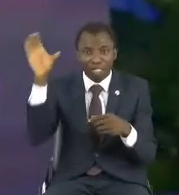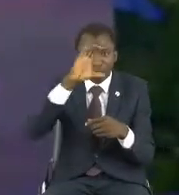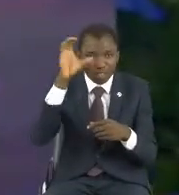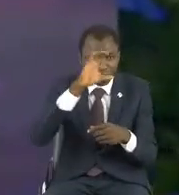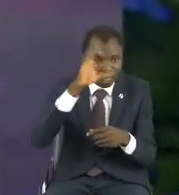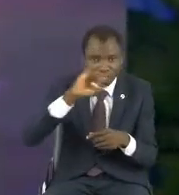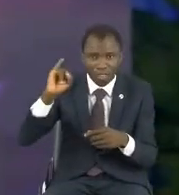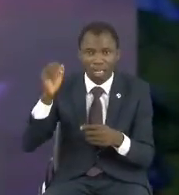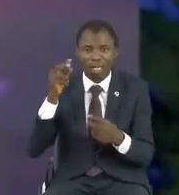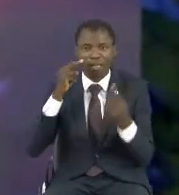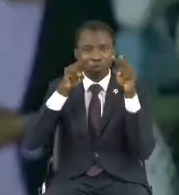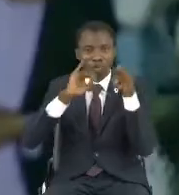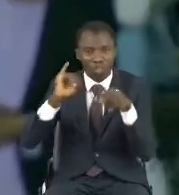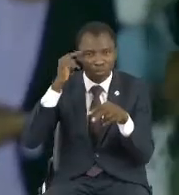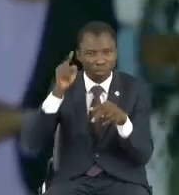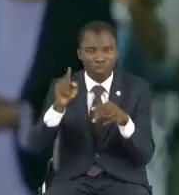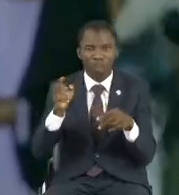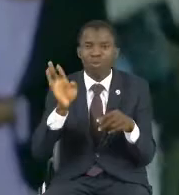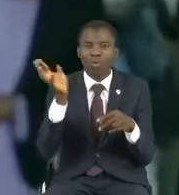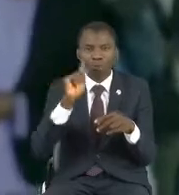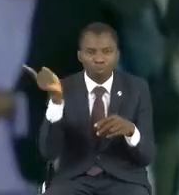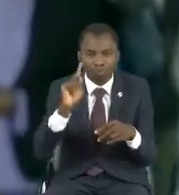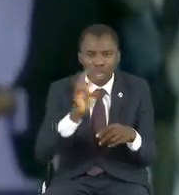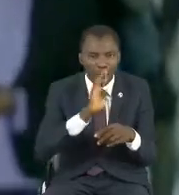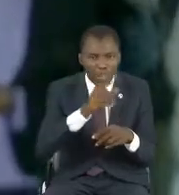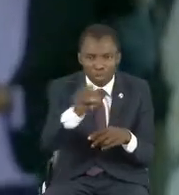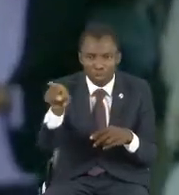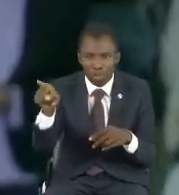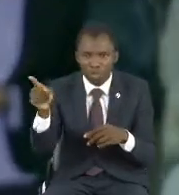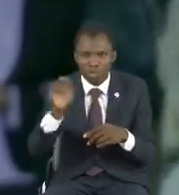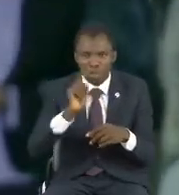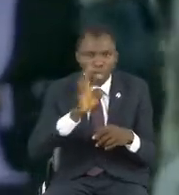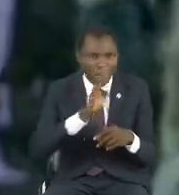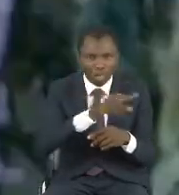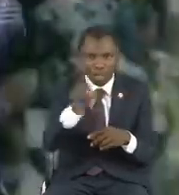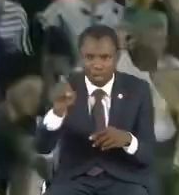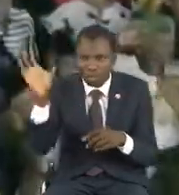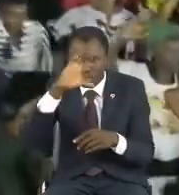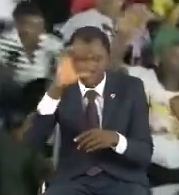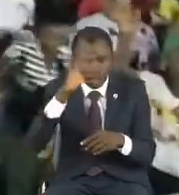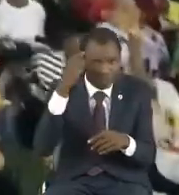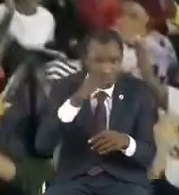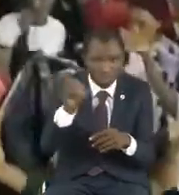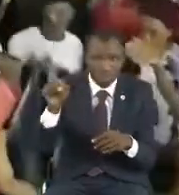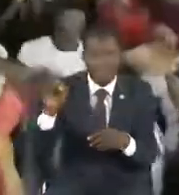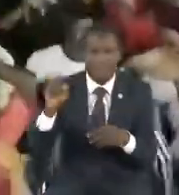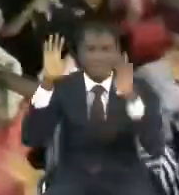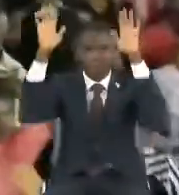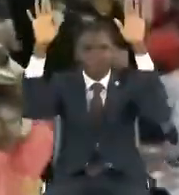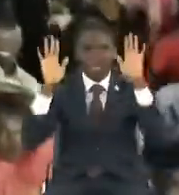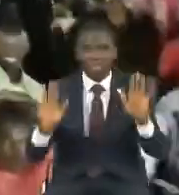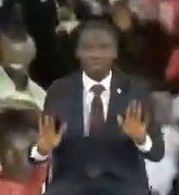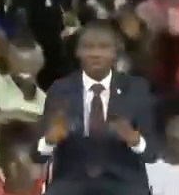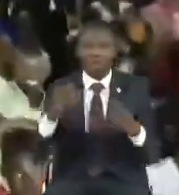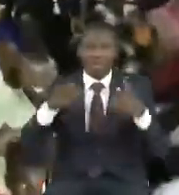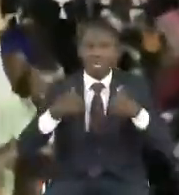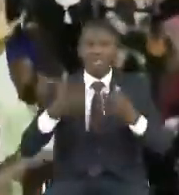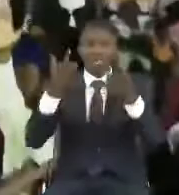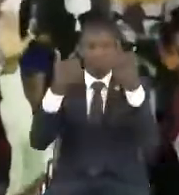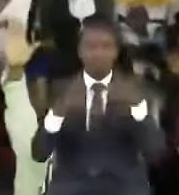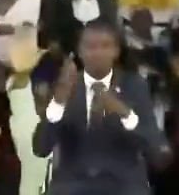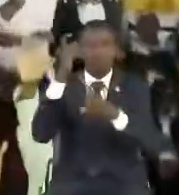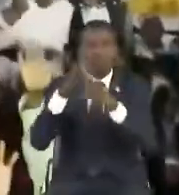looking. Where is he? Where is she? Looking for you. Miracle has come from